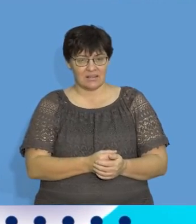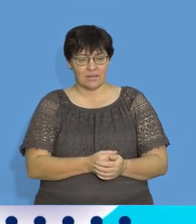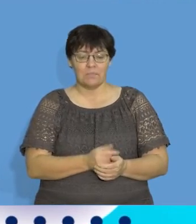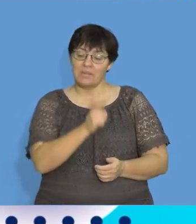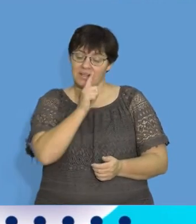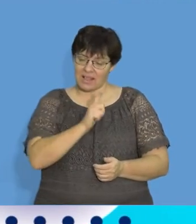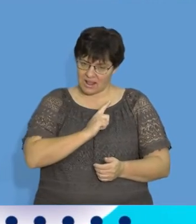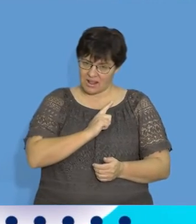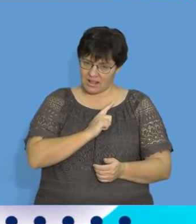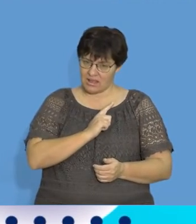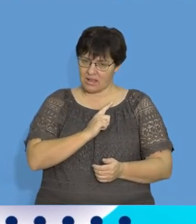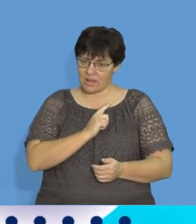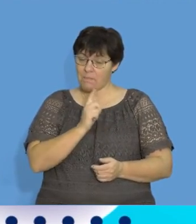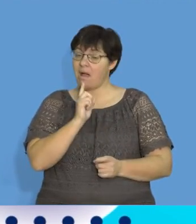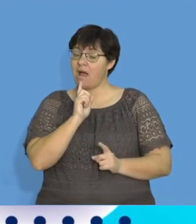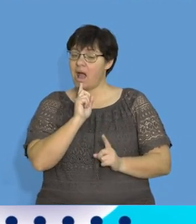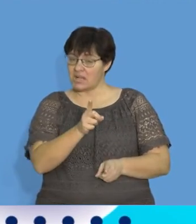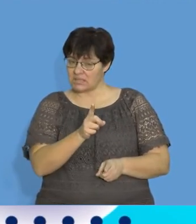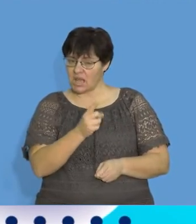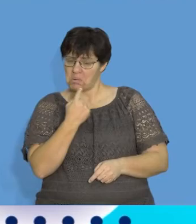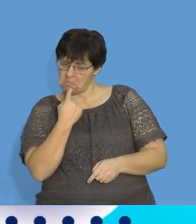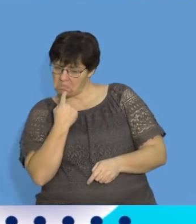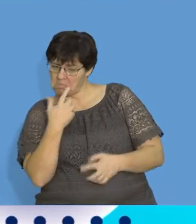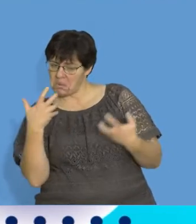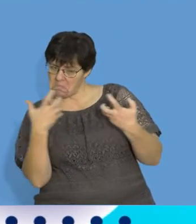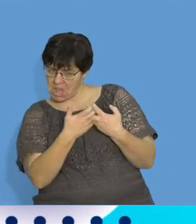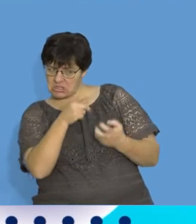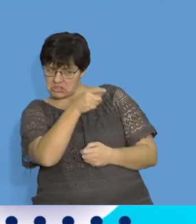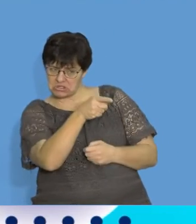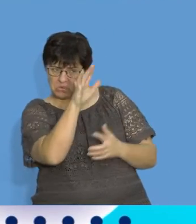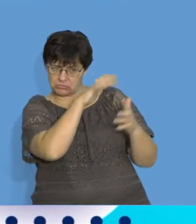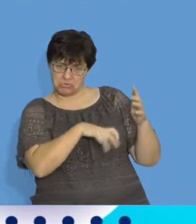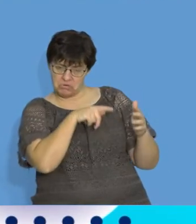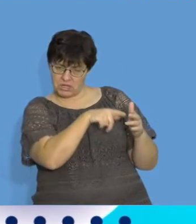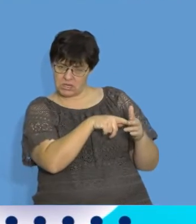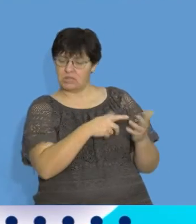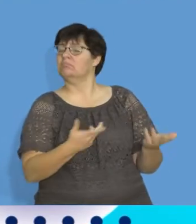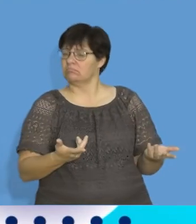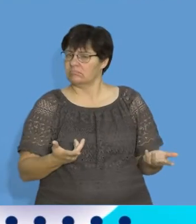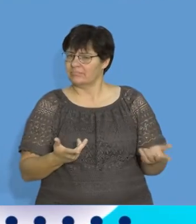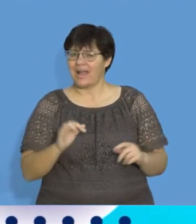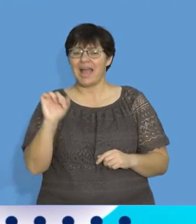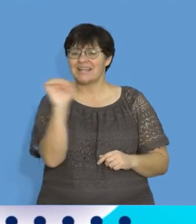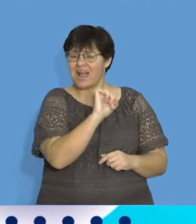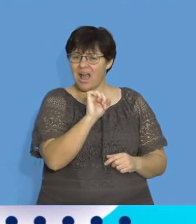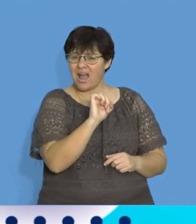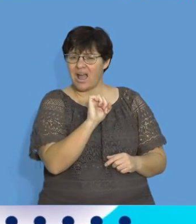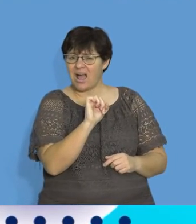say to myself, does my answer make sense? I've got a car of